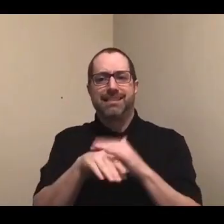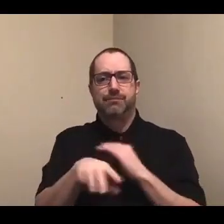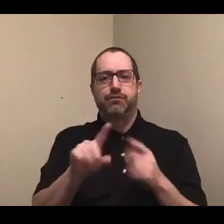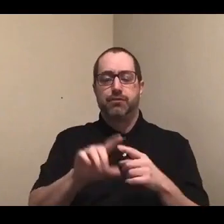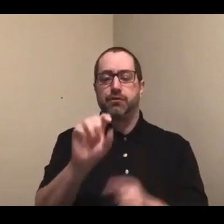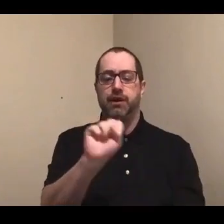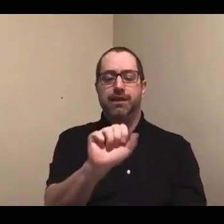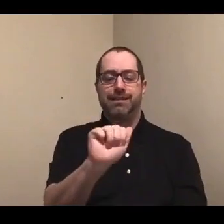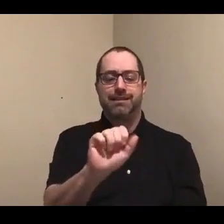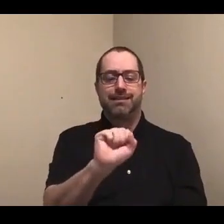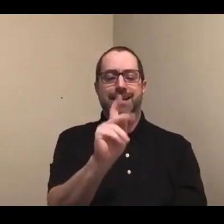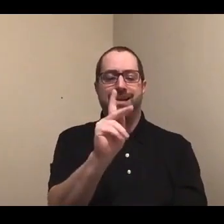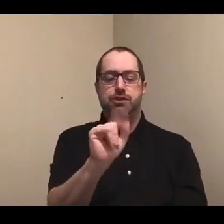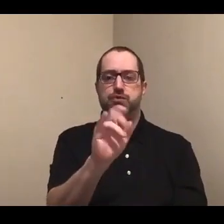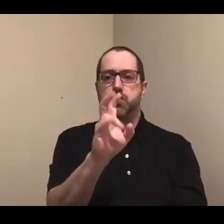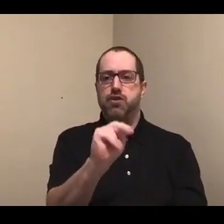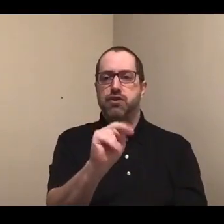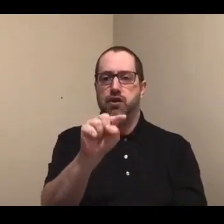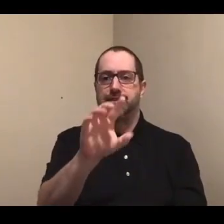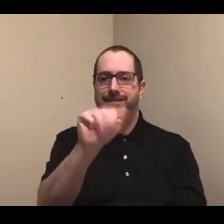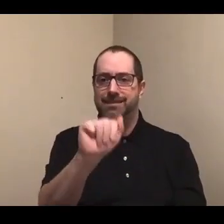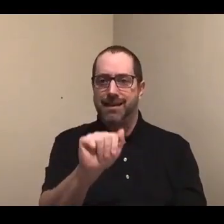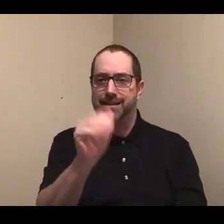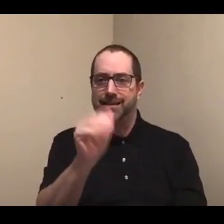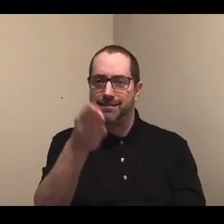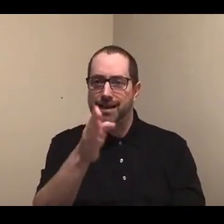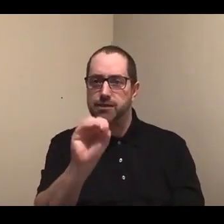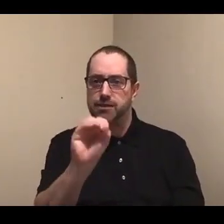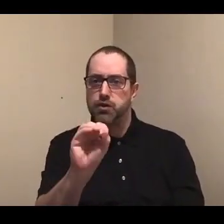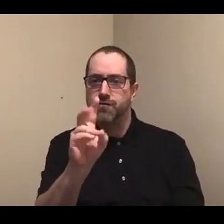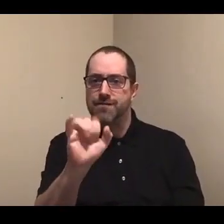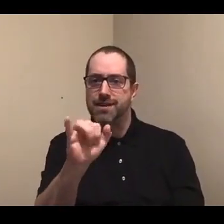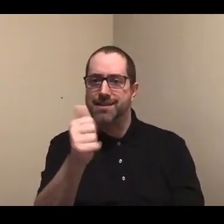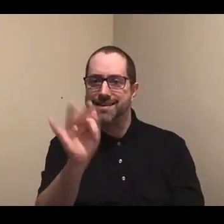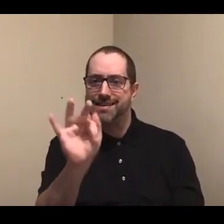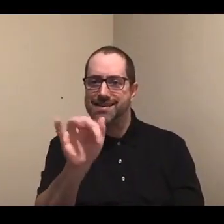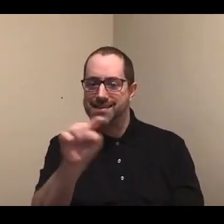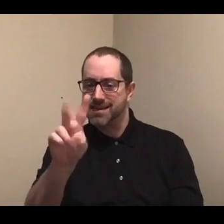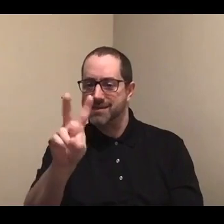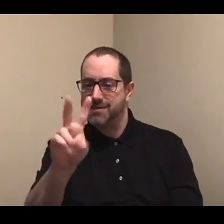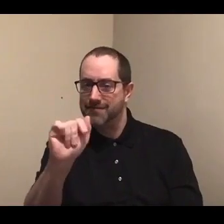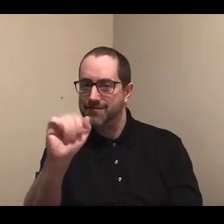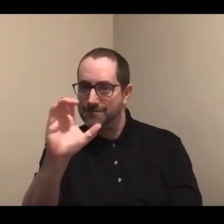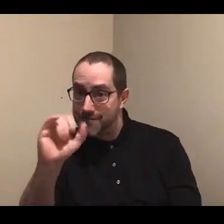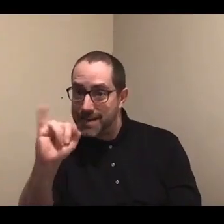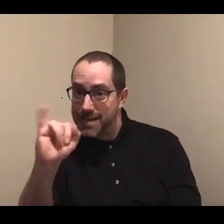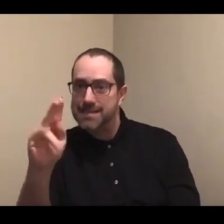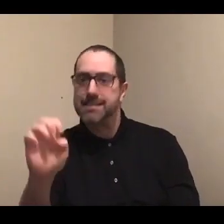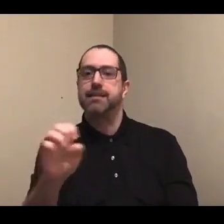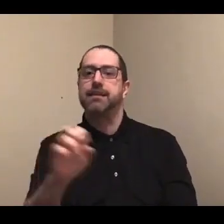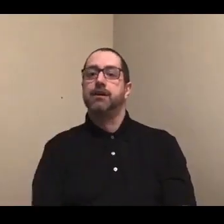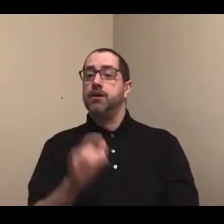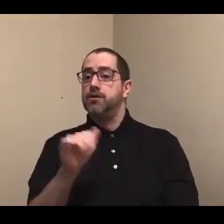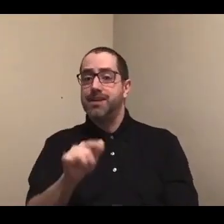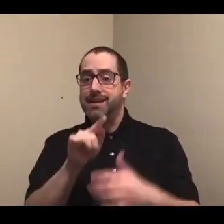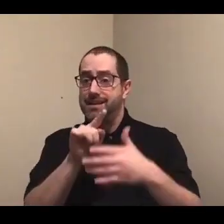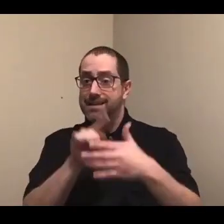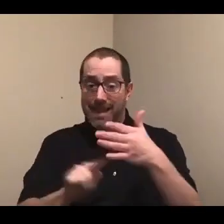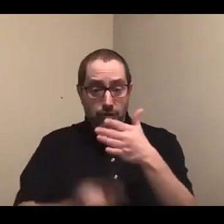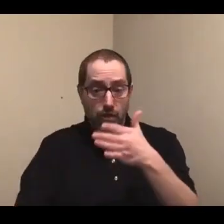Saskatchewan.ca COVID-19 vaccine website. From that site, you can also cancel or edit appointments that are made in the same